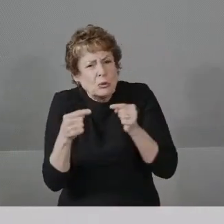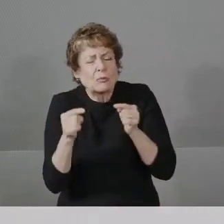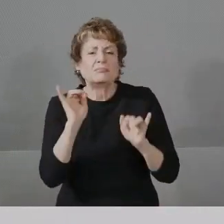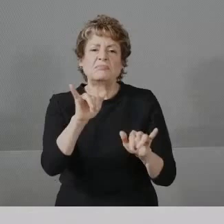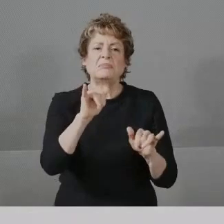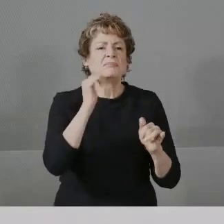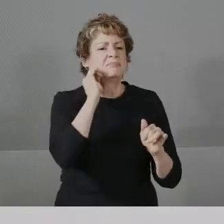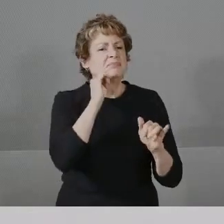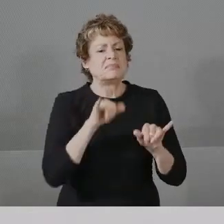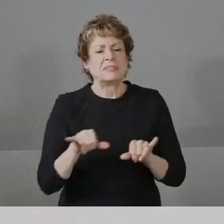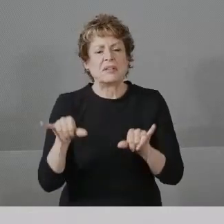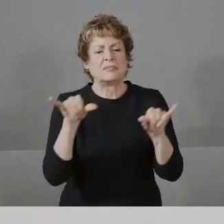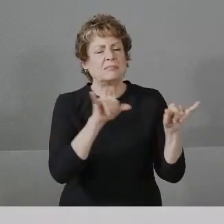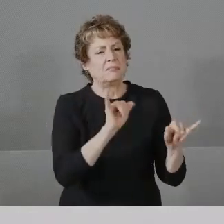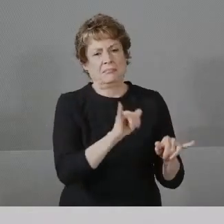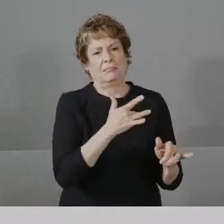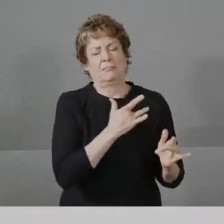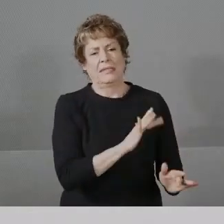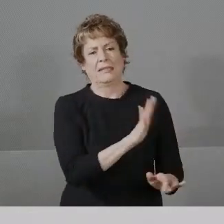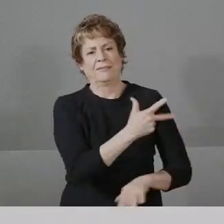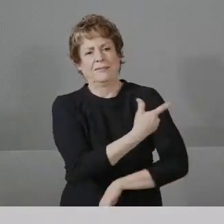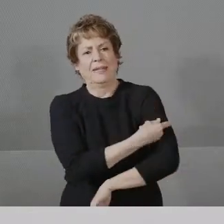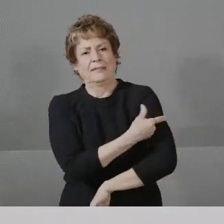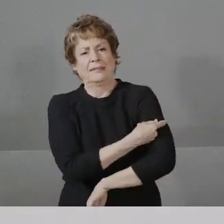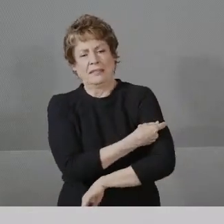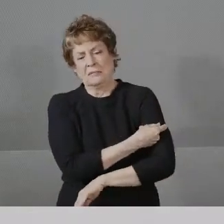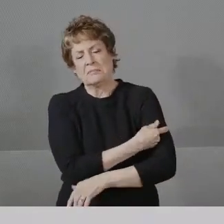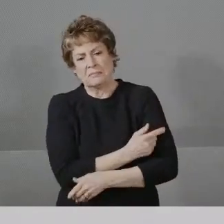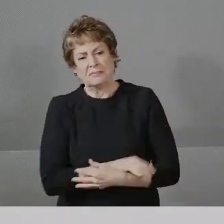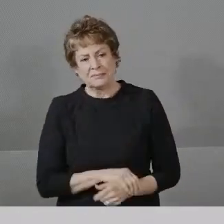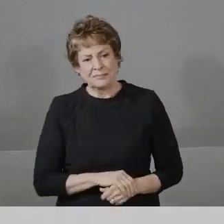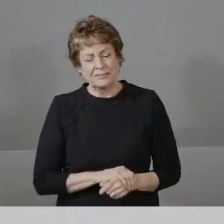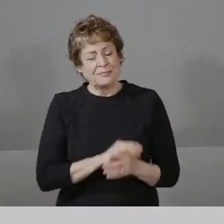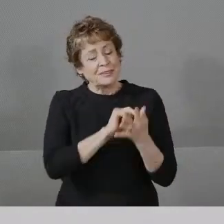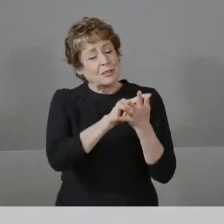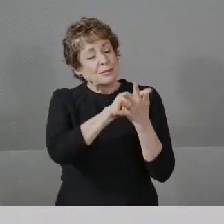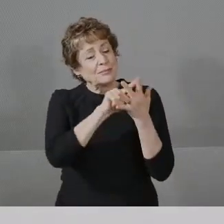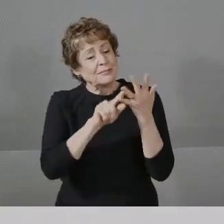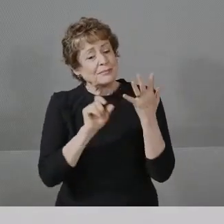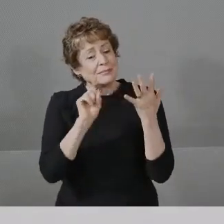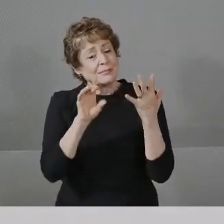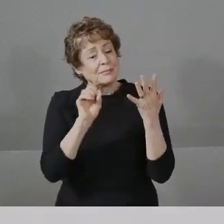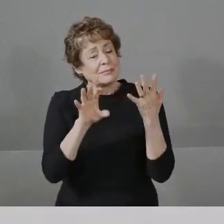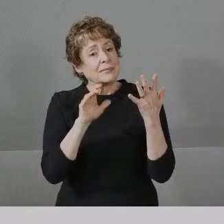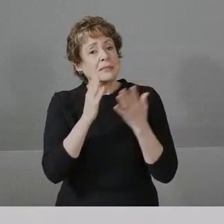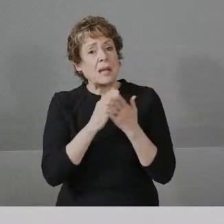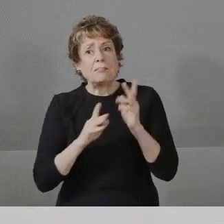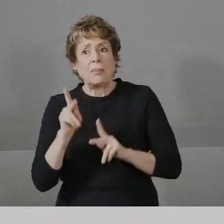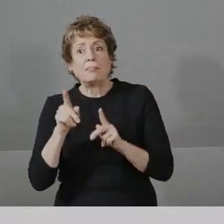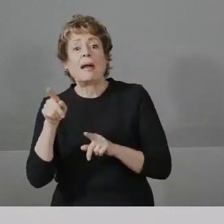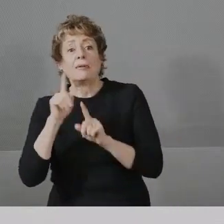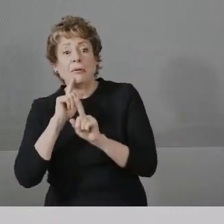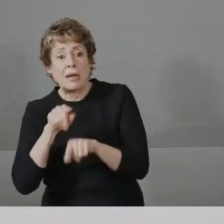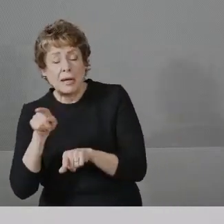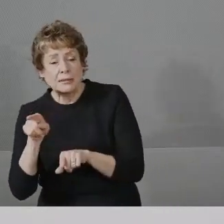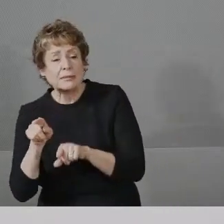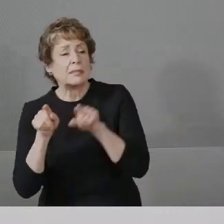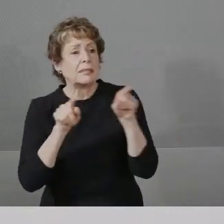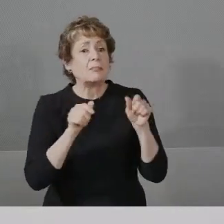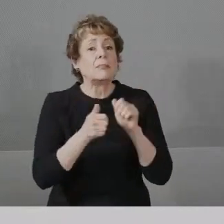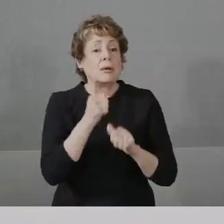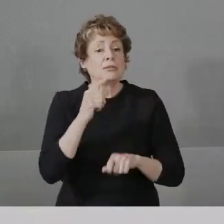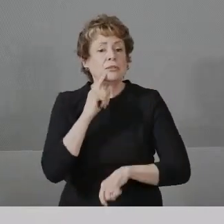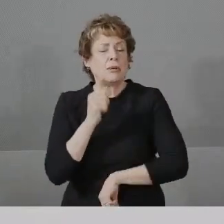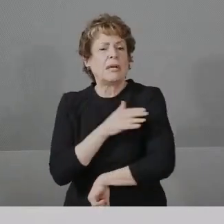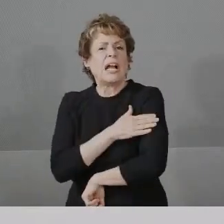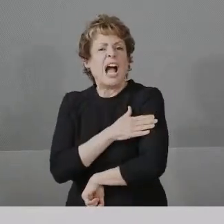And so a lot of us get those after many vaccines that we get. It's important to note that these side effects are normal, and